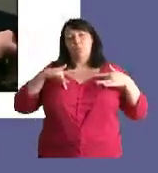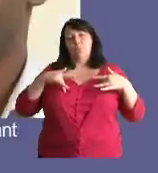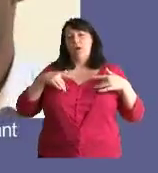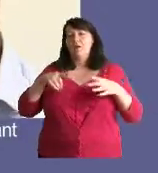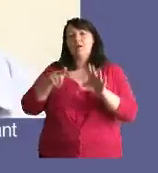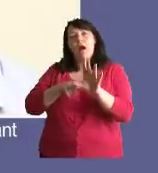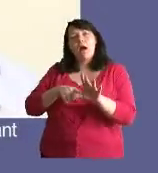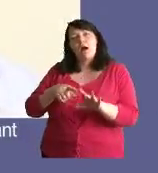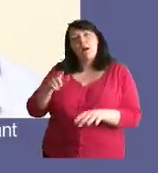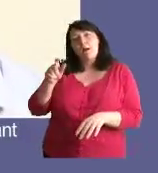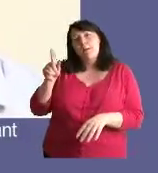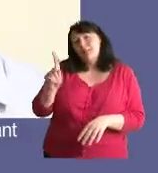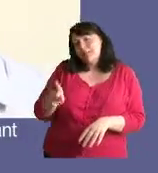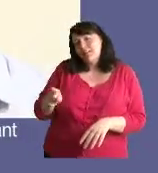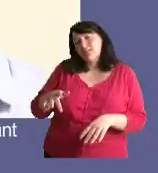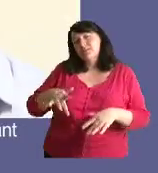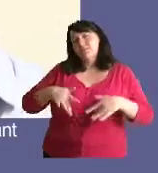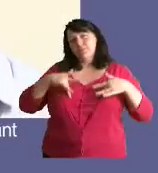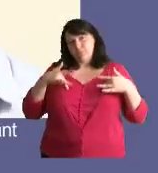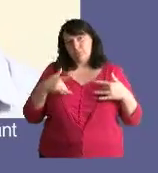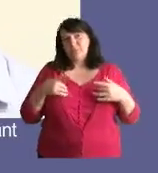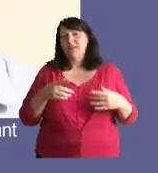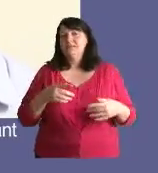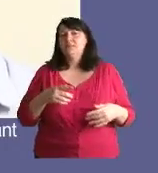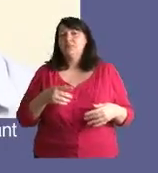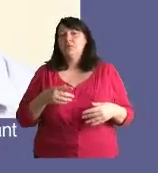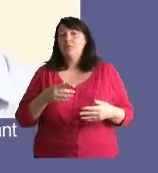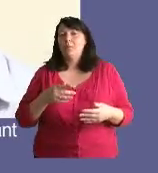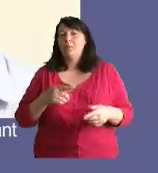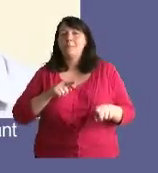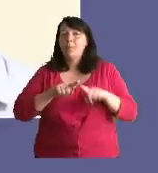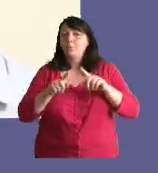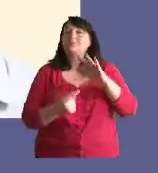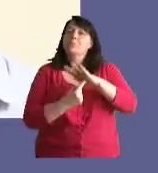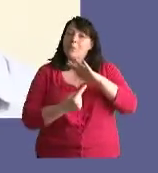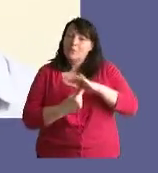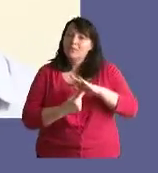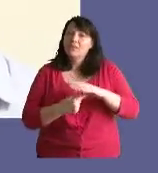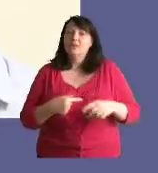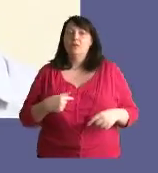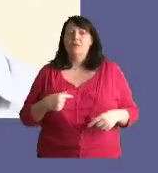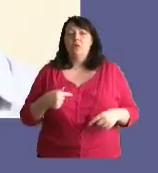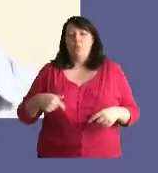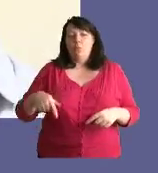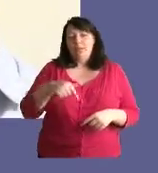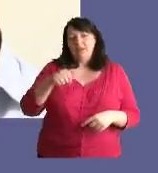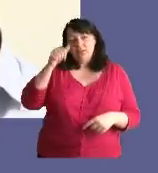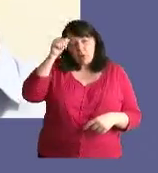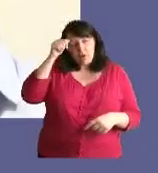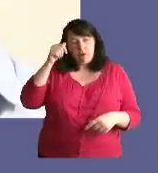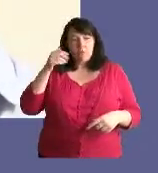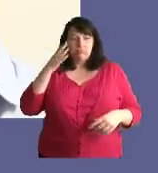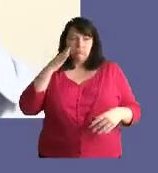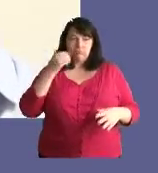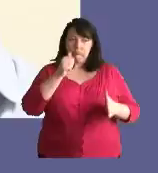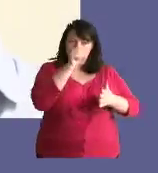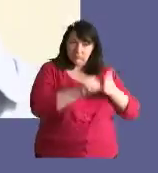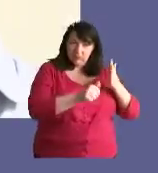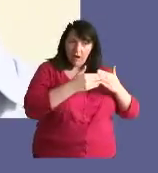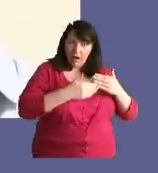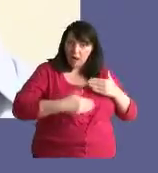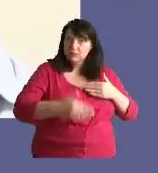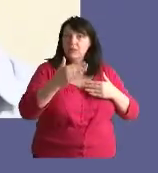this is a young person's perspective. This is what matters and this is what's important. And so we know from when we